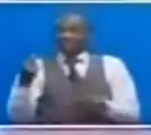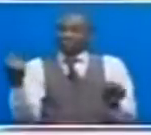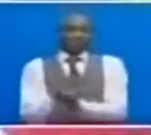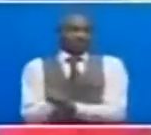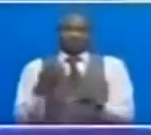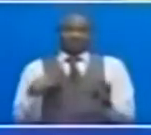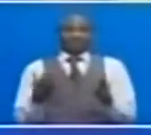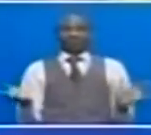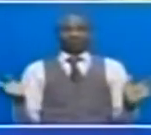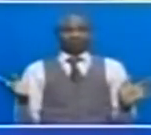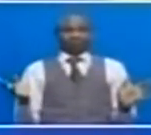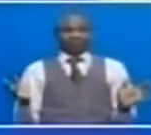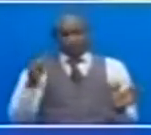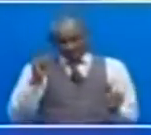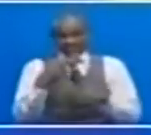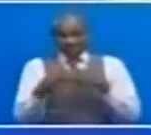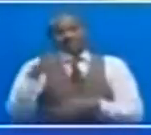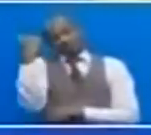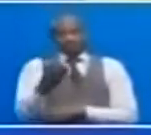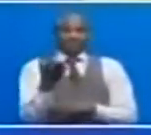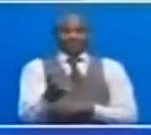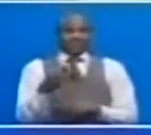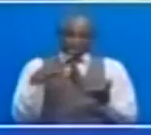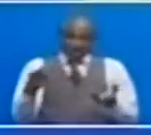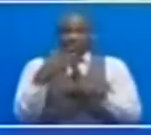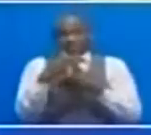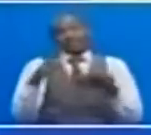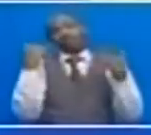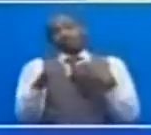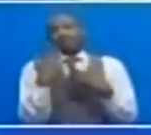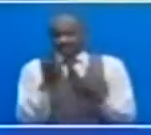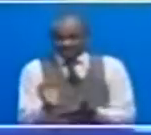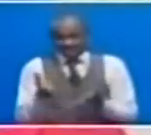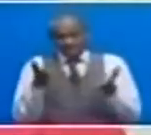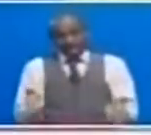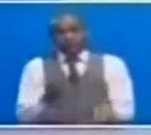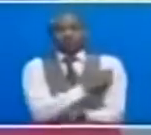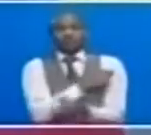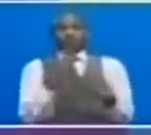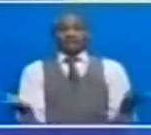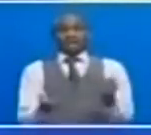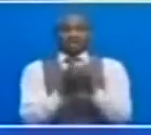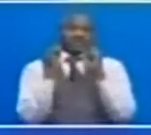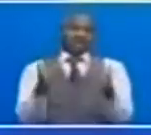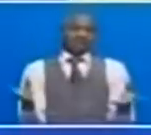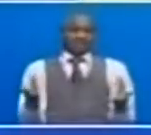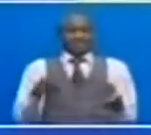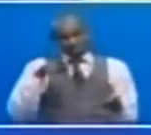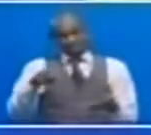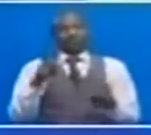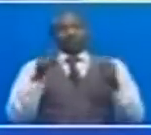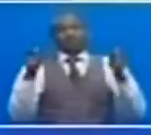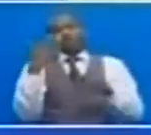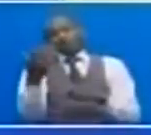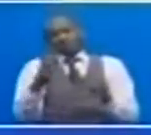na bleed. Baka ni hiyo bleeding isha. Sasa hizi bleeding imesimama. Sasa hatuna vile naweza saidika. Sasa kama ma